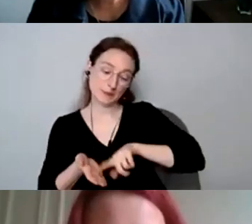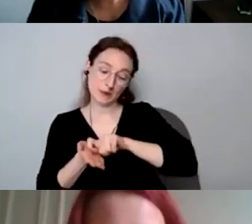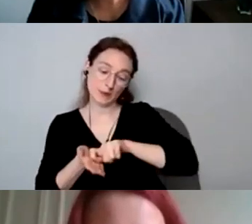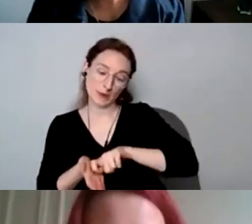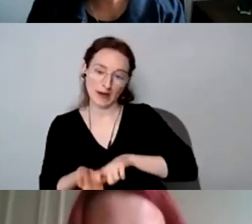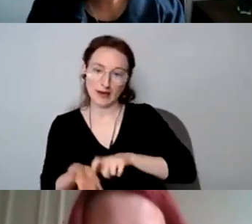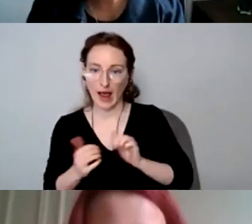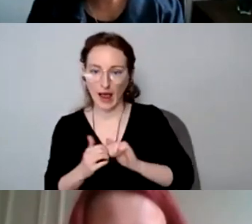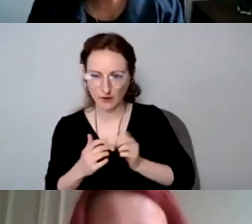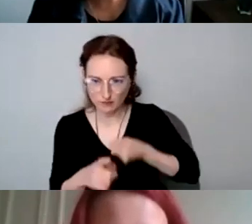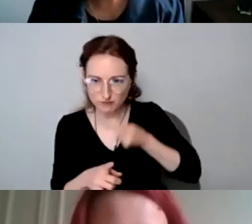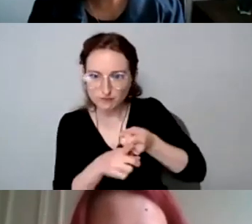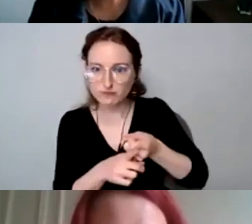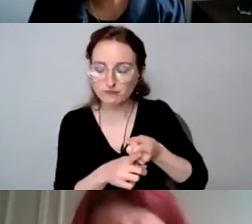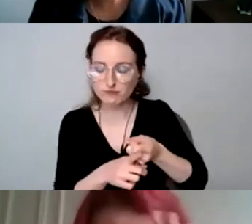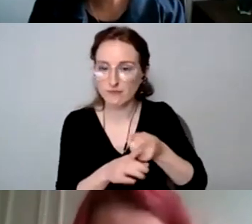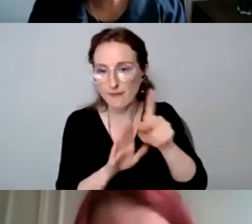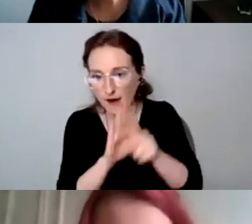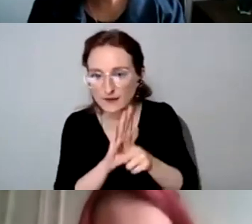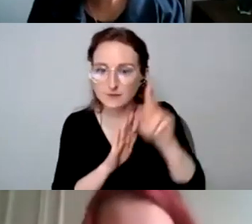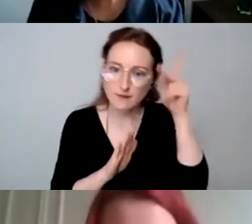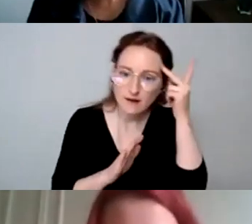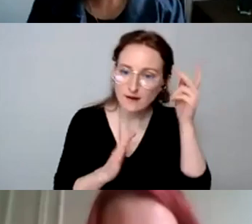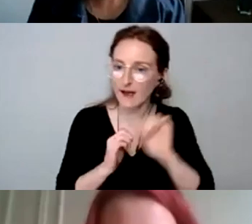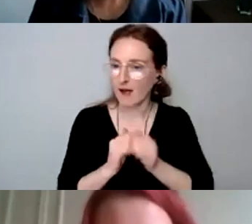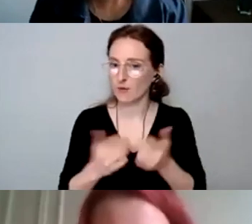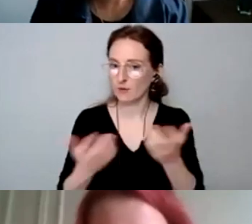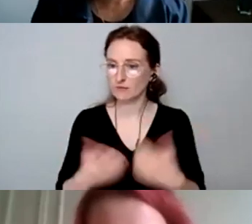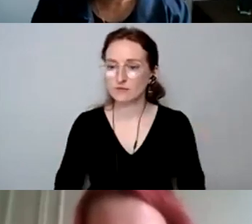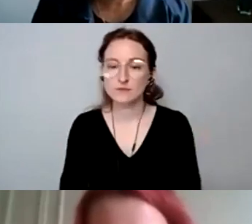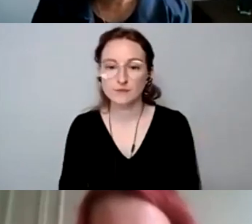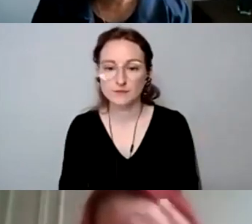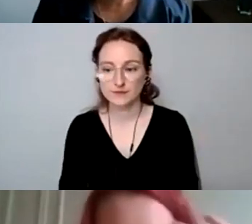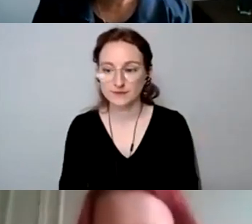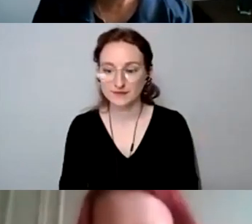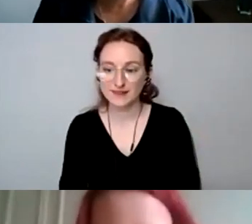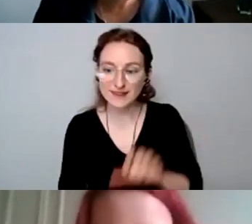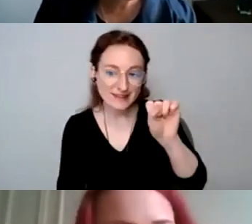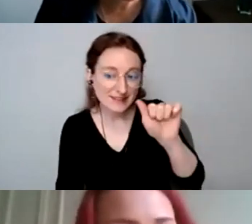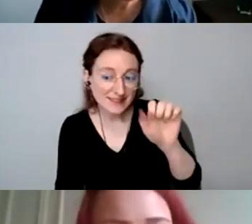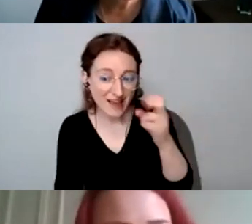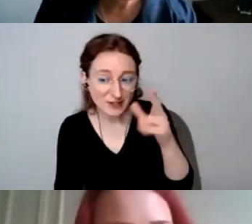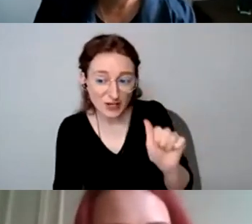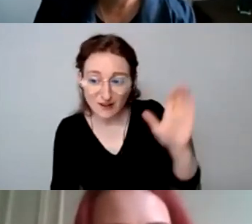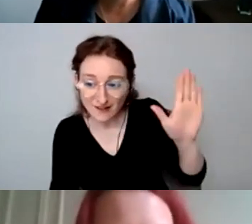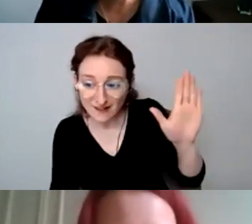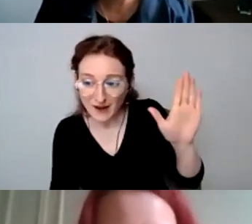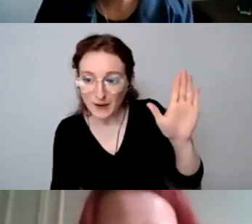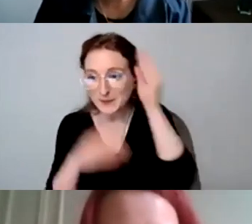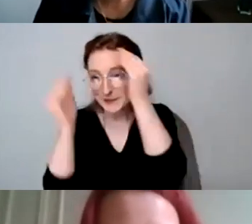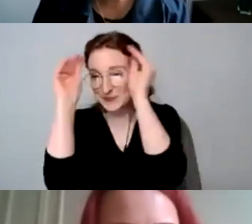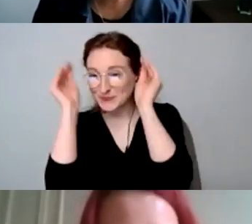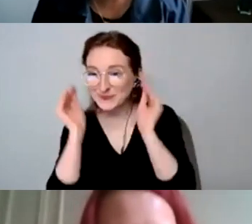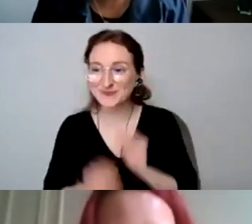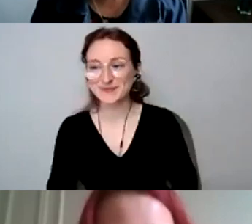influence policy, what recommendations you have? Is that your hand, Sasha? Or are you just fixing